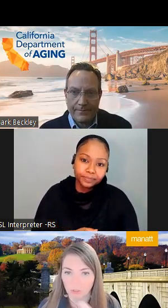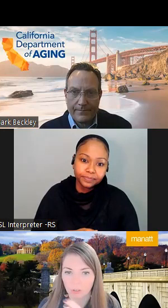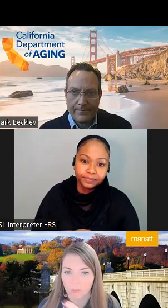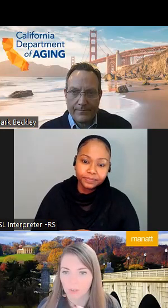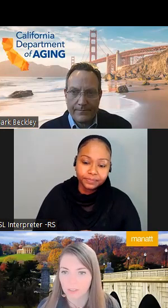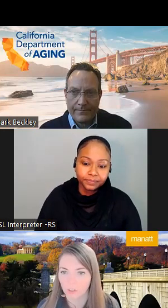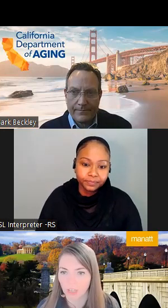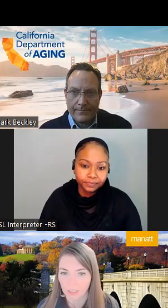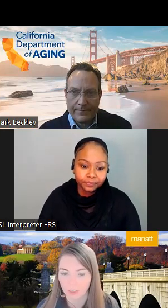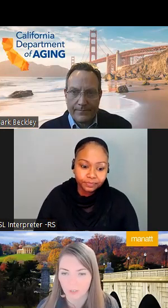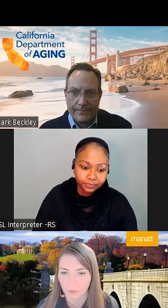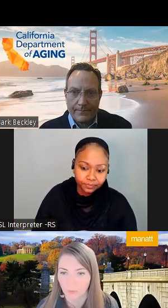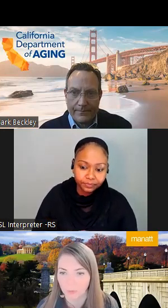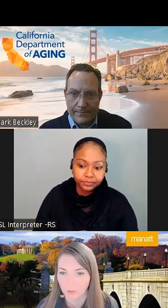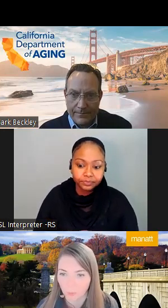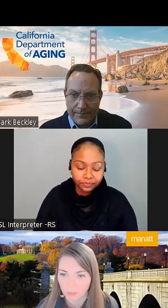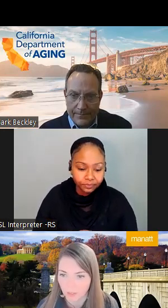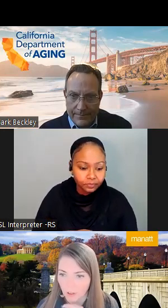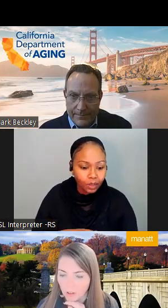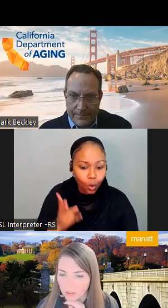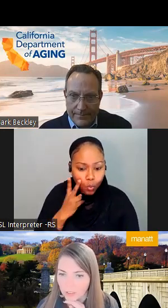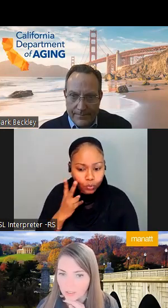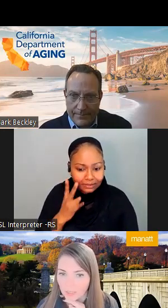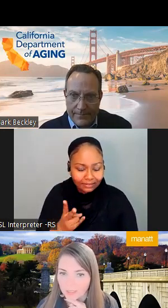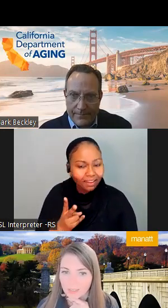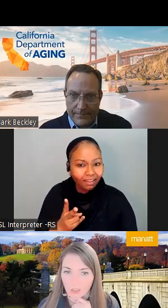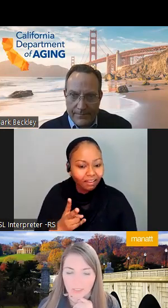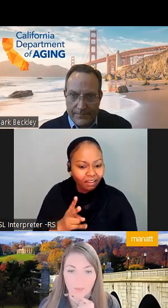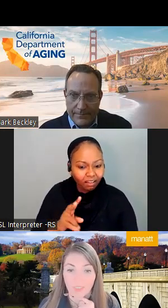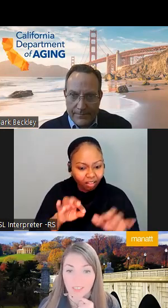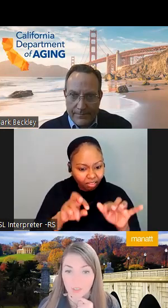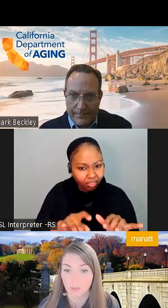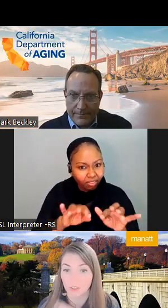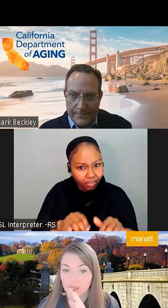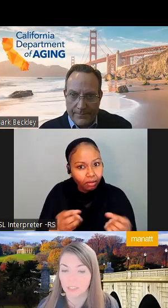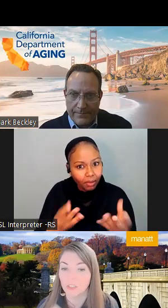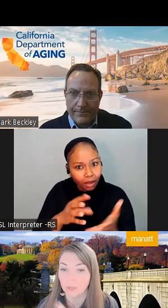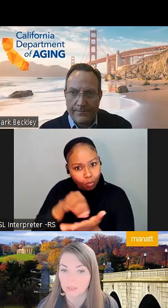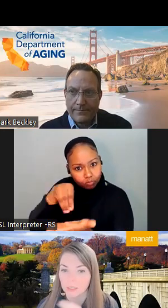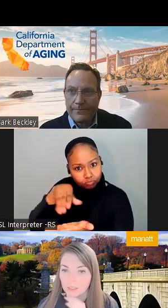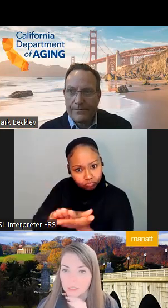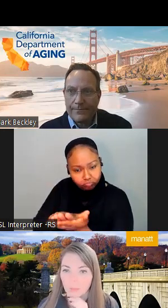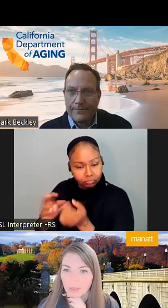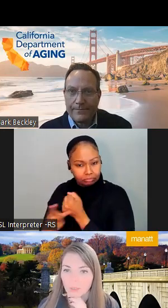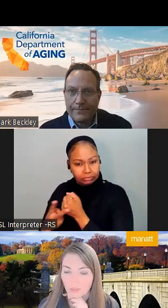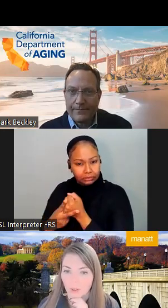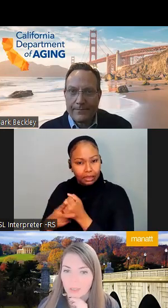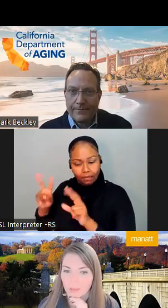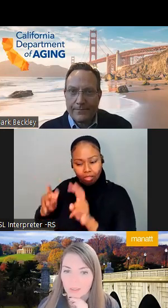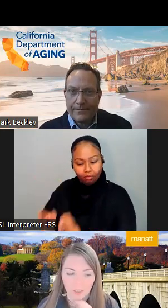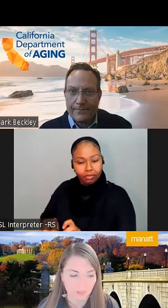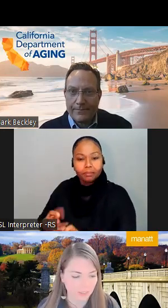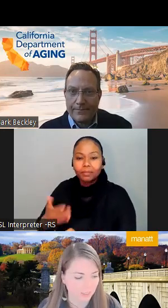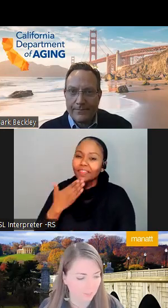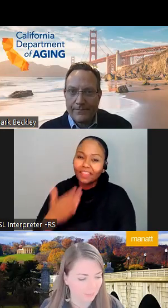I know there's some additional that are in the chat here, so we will note these all and look at them. Thank you for continuing to comment on the